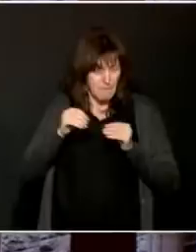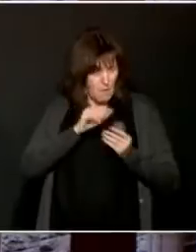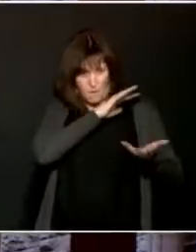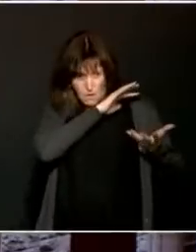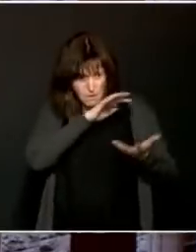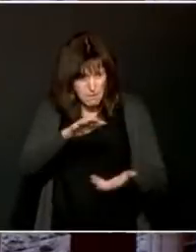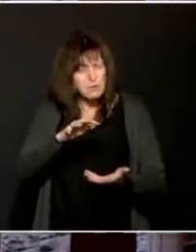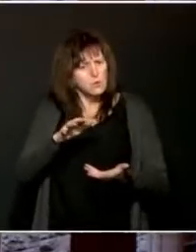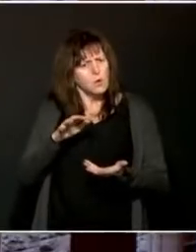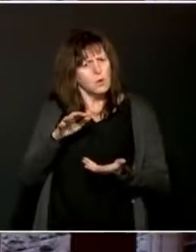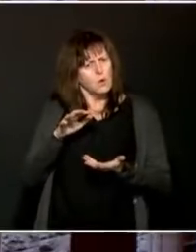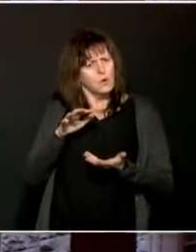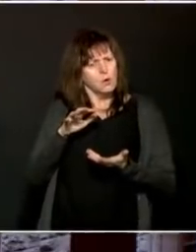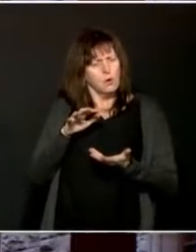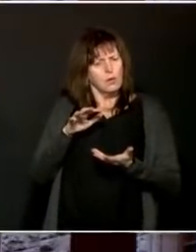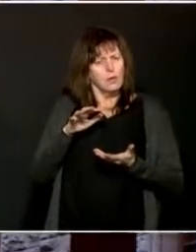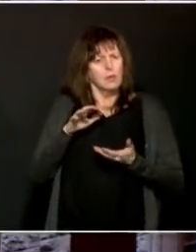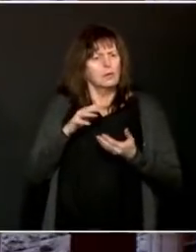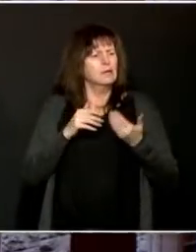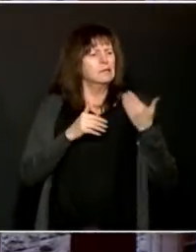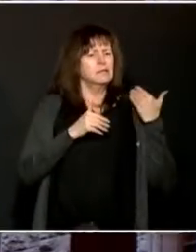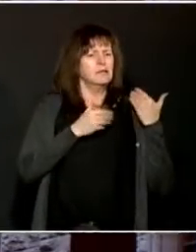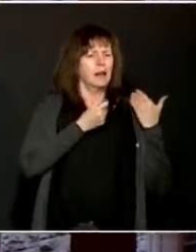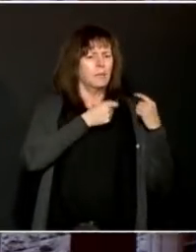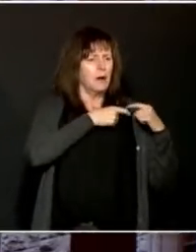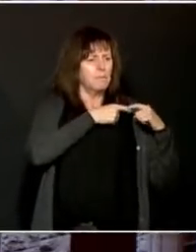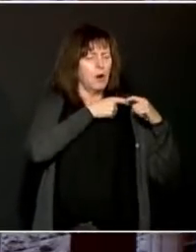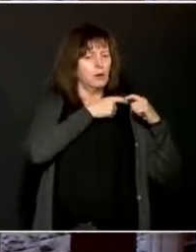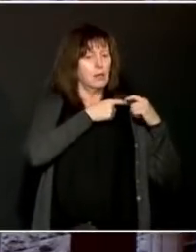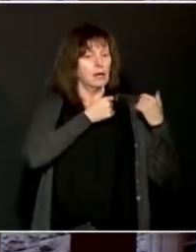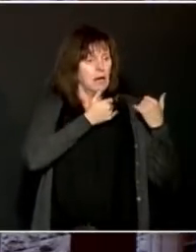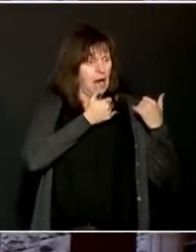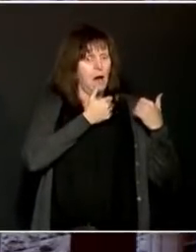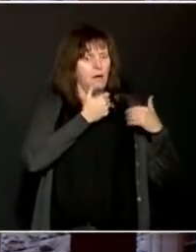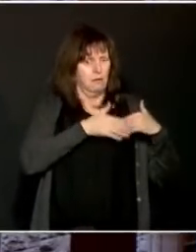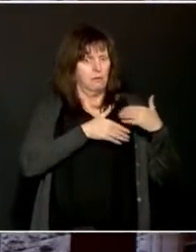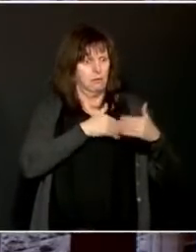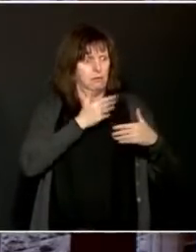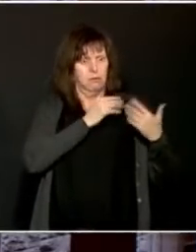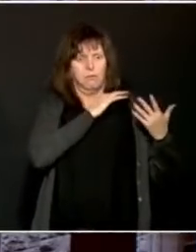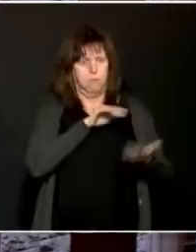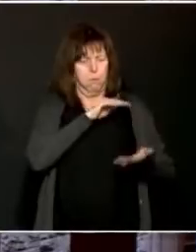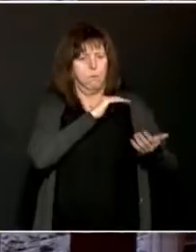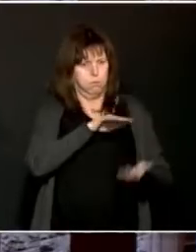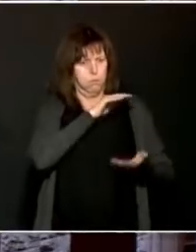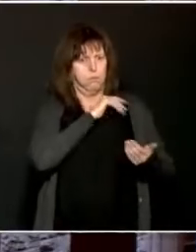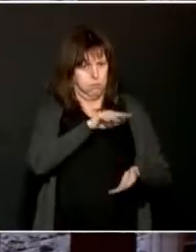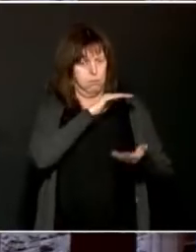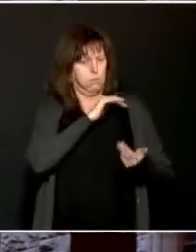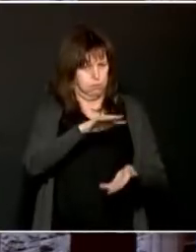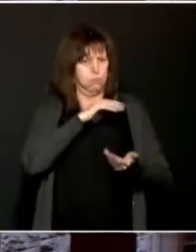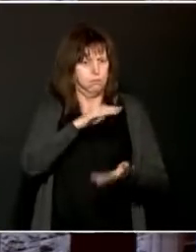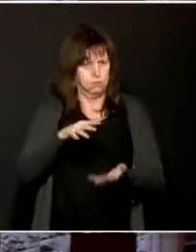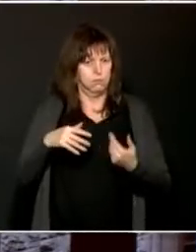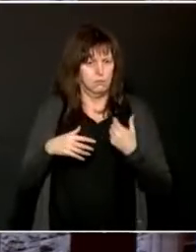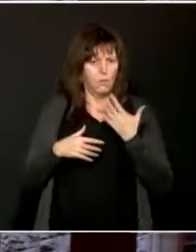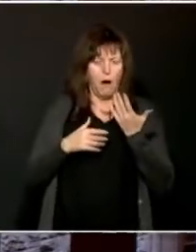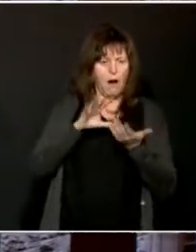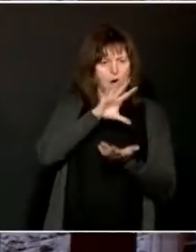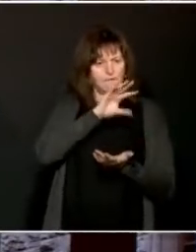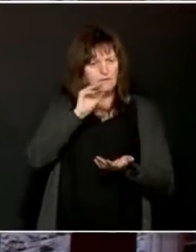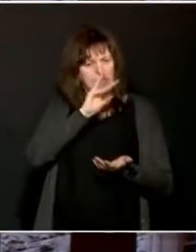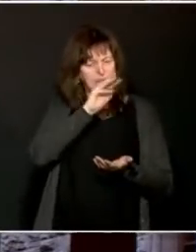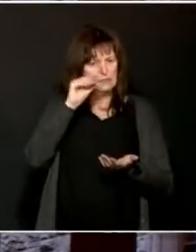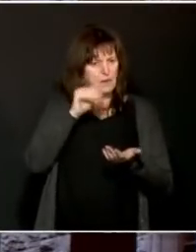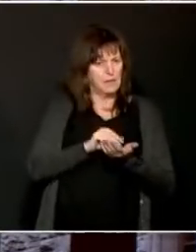be moving a lot more than just 50 or 60,000 a day. I'd like to, and I know General Hillier would like to see it even higher, but that